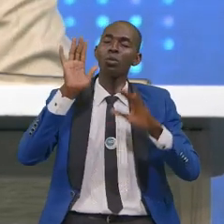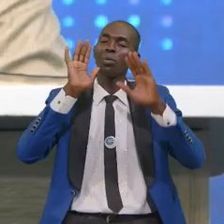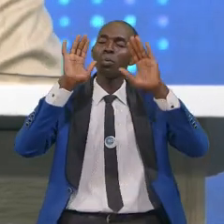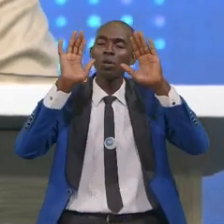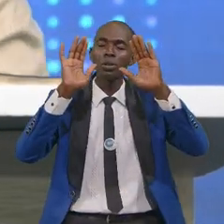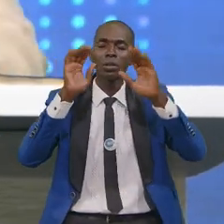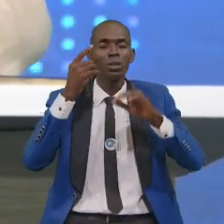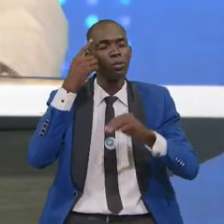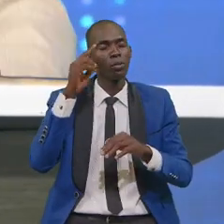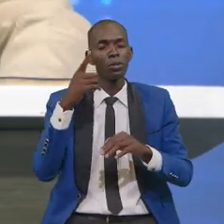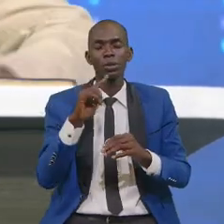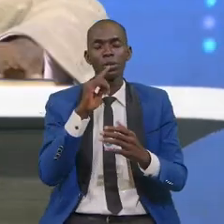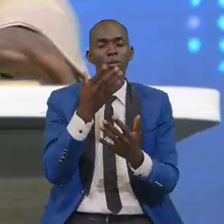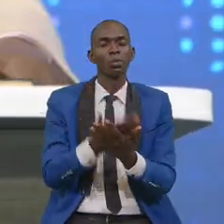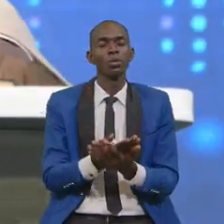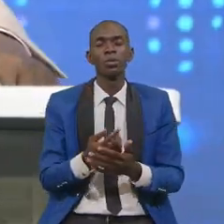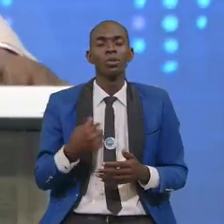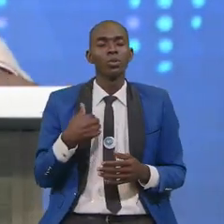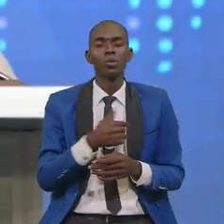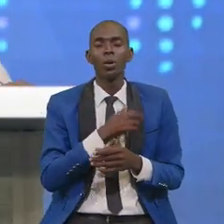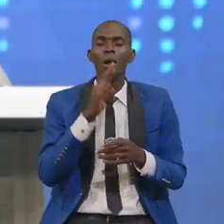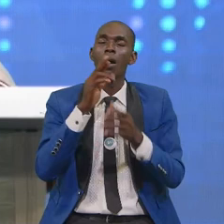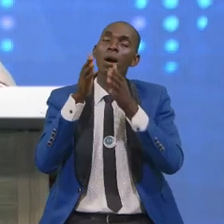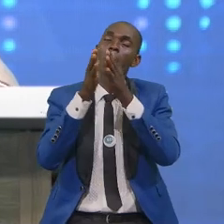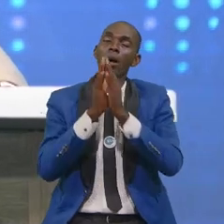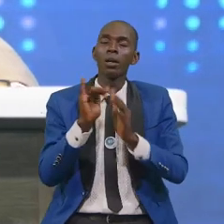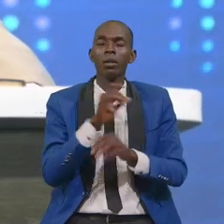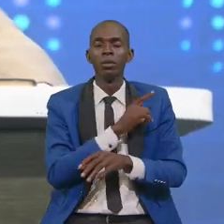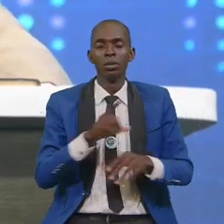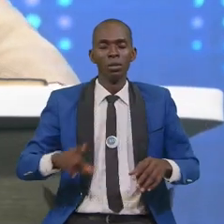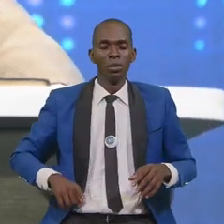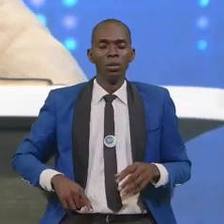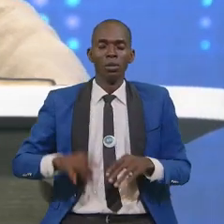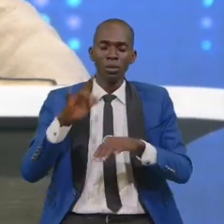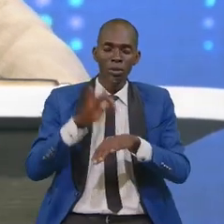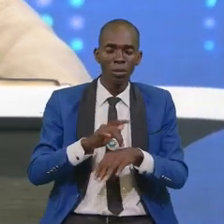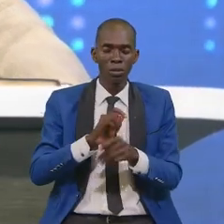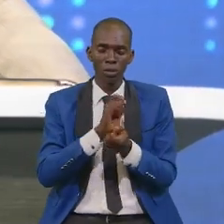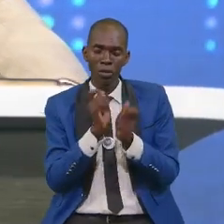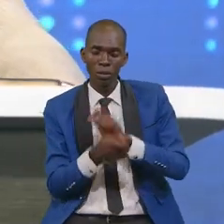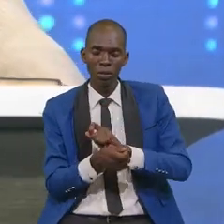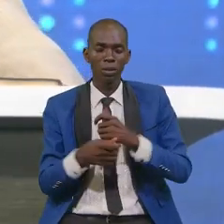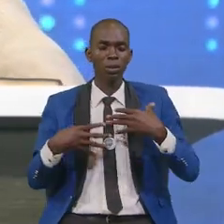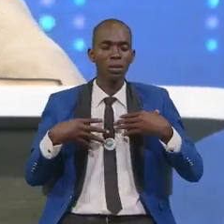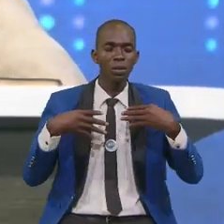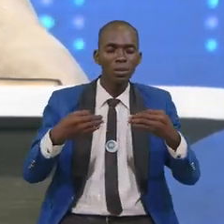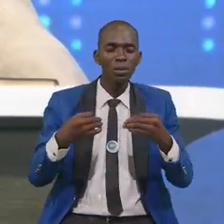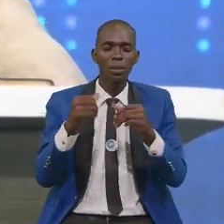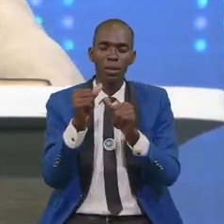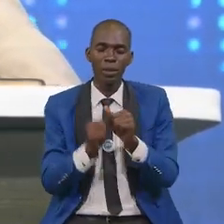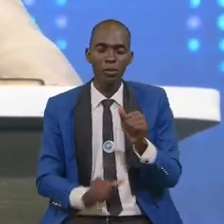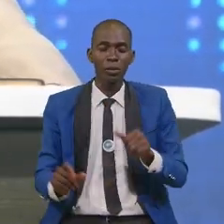signs. We're asking, Lord, touch, transform, heal everyone